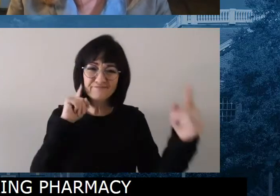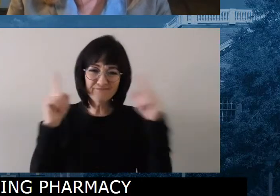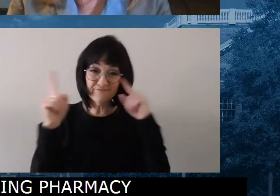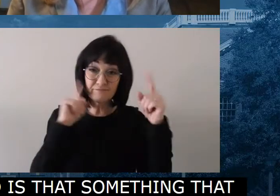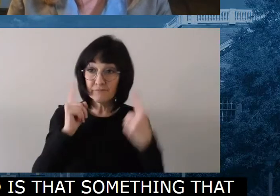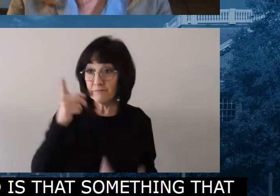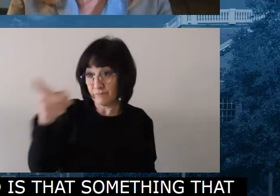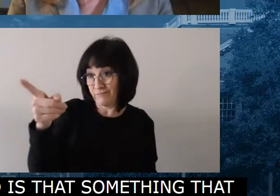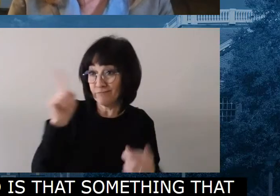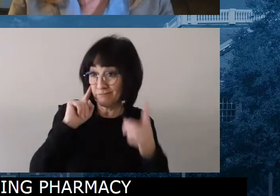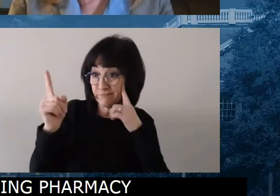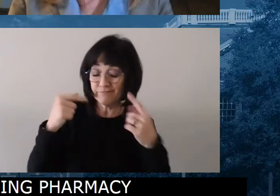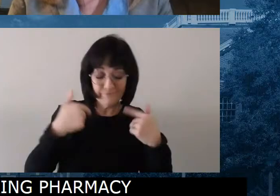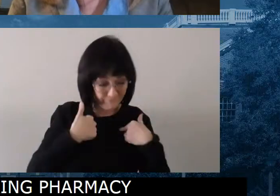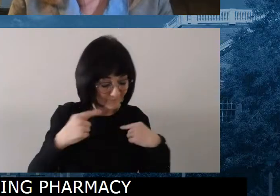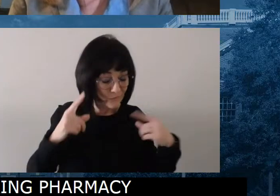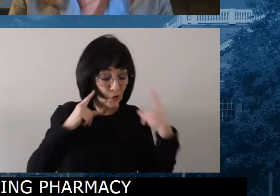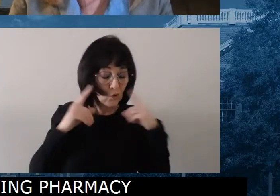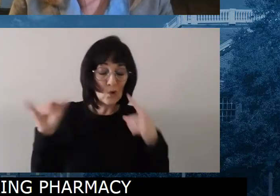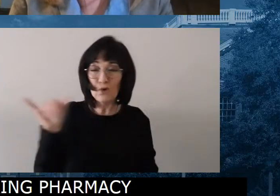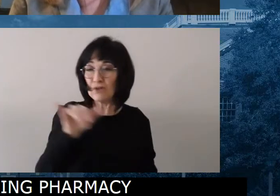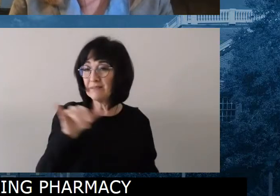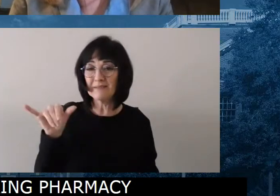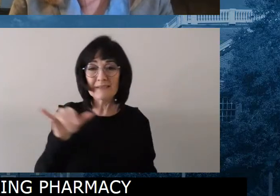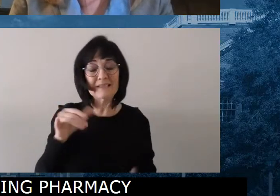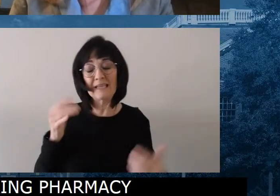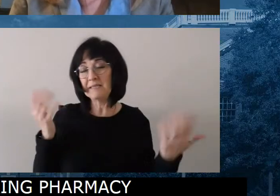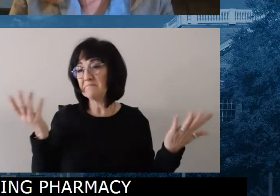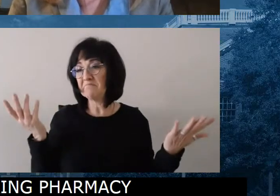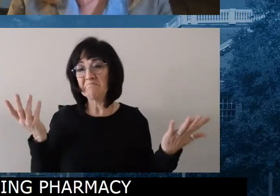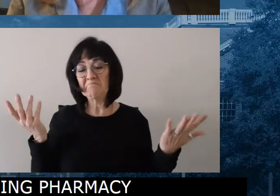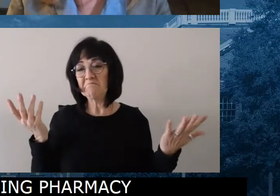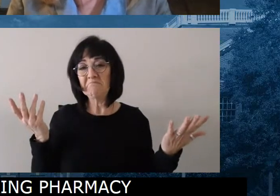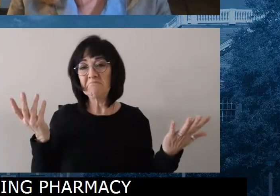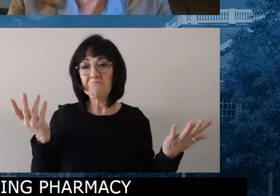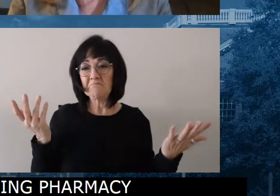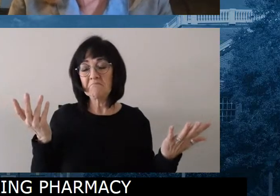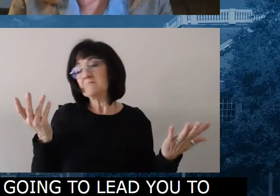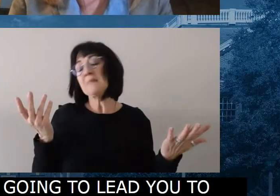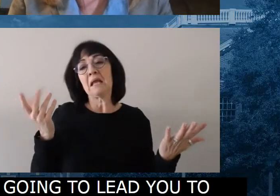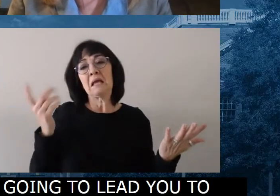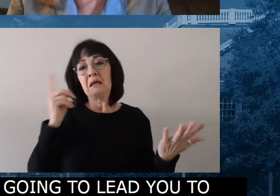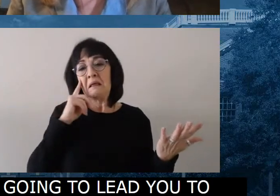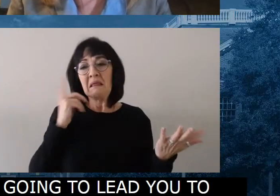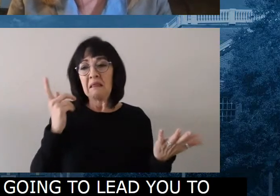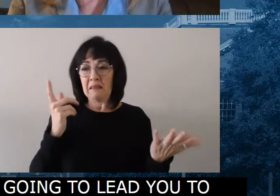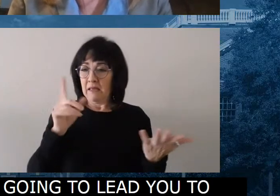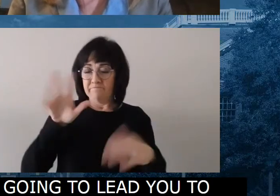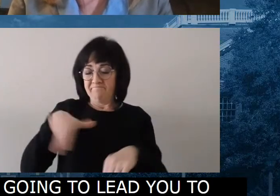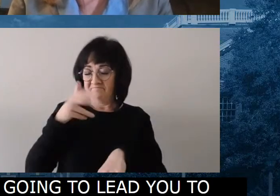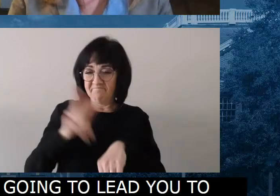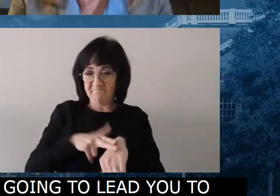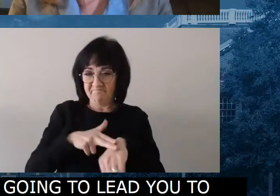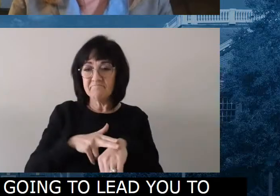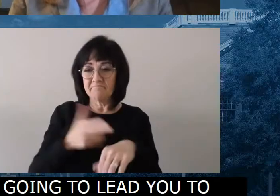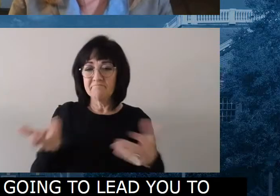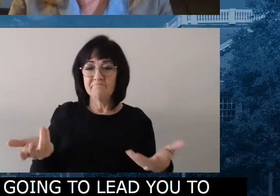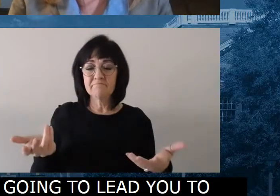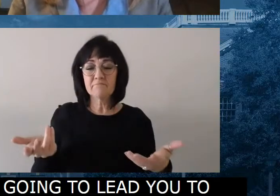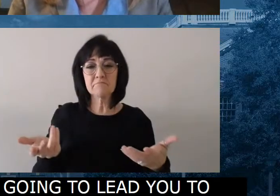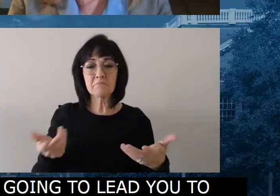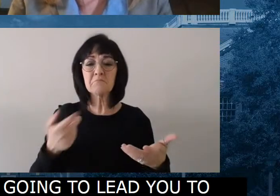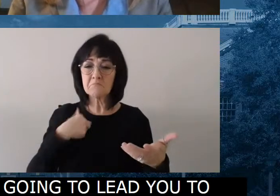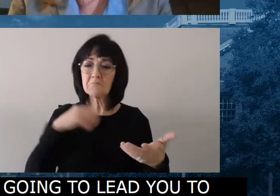We've heard it. Members of our team have heard it. So maybe it's more than anecdotal. We will continue to evaluate